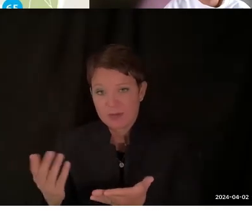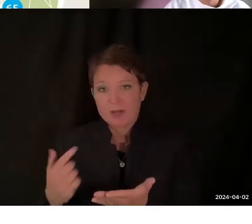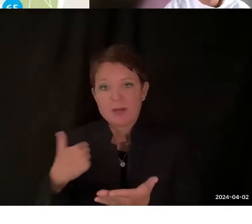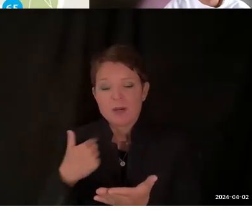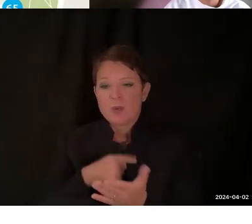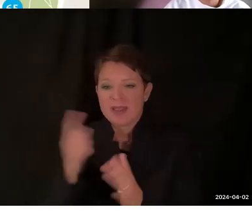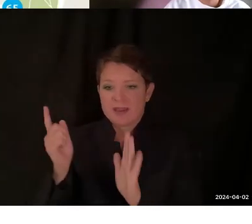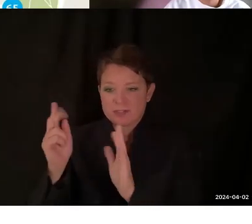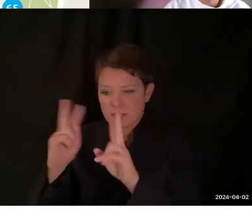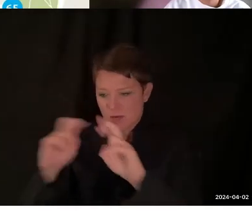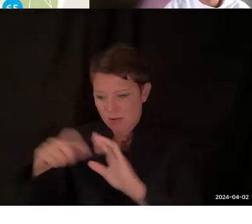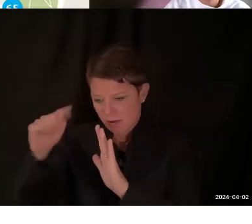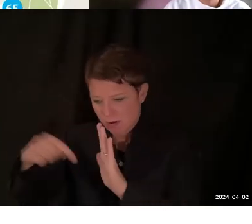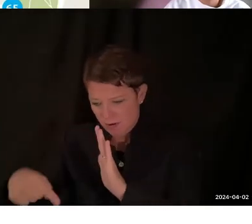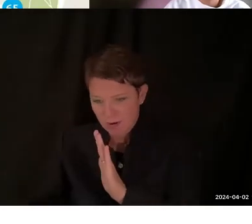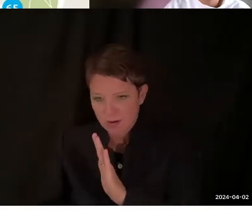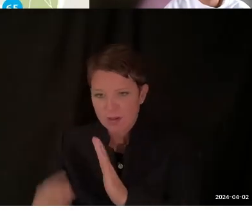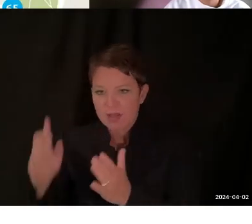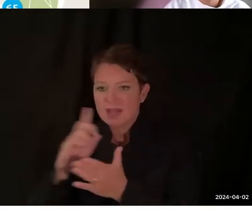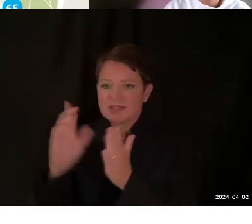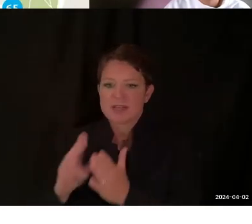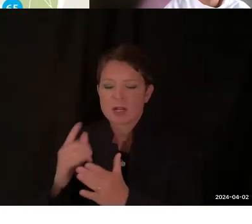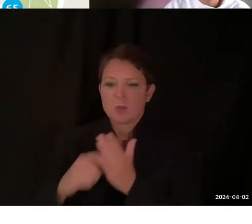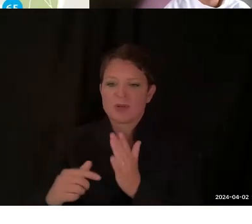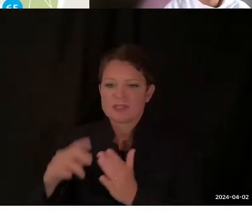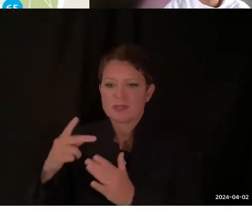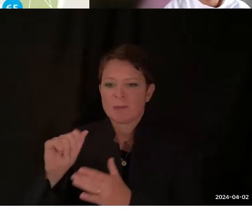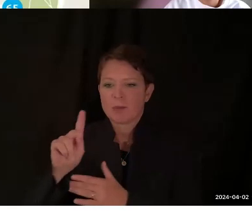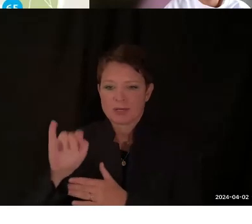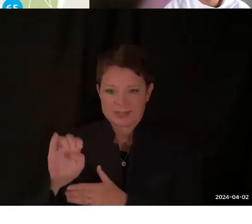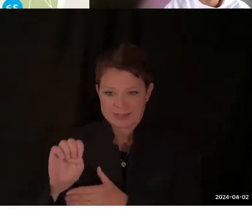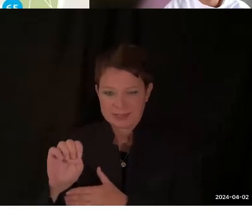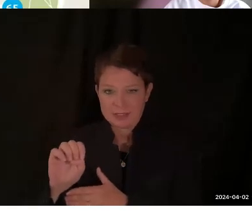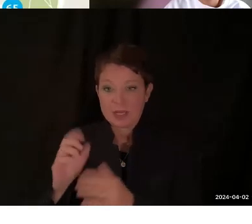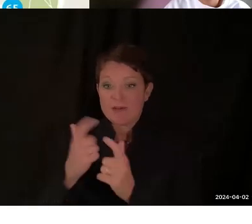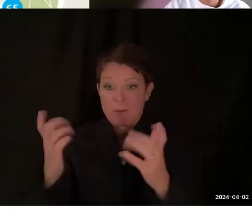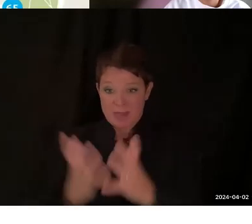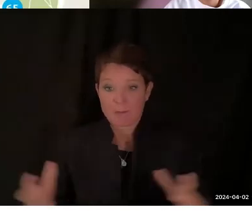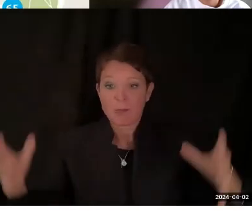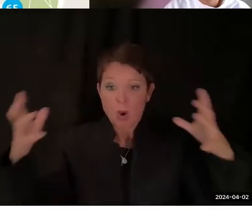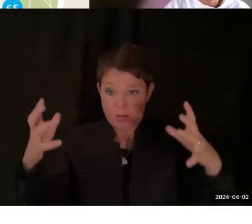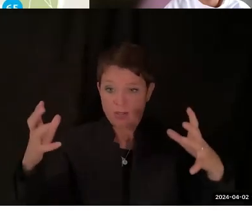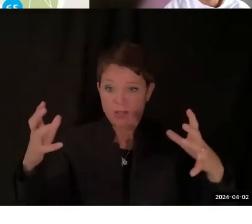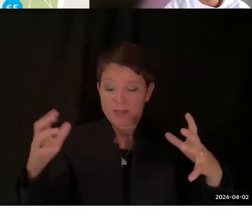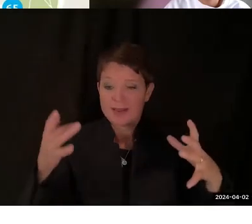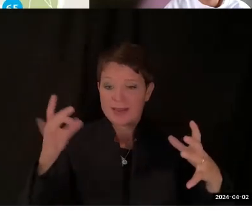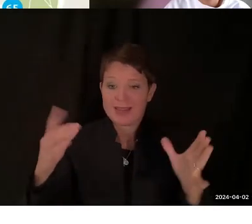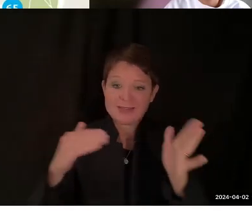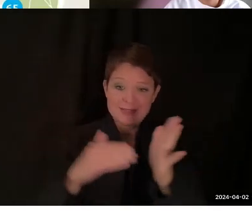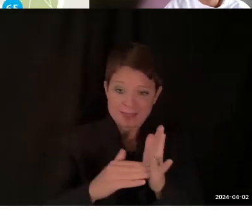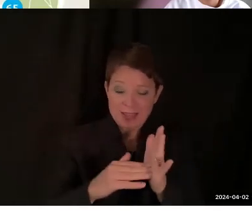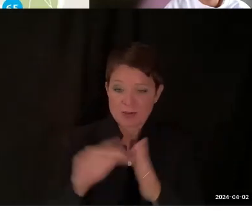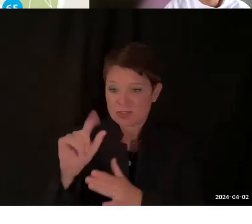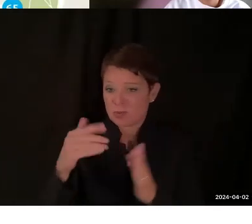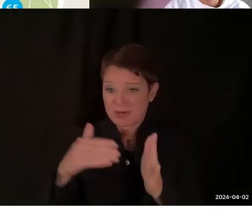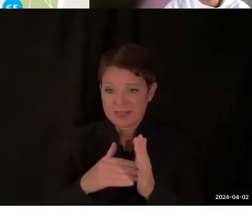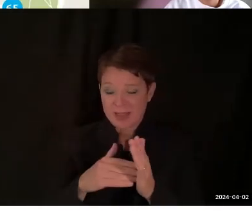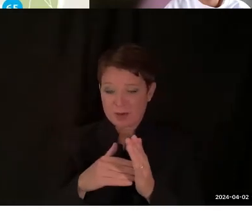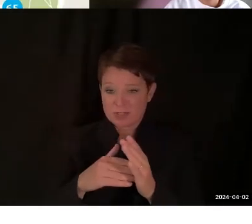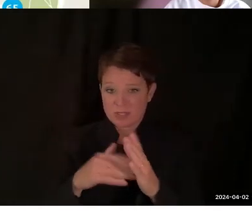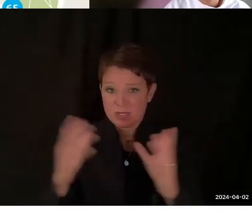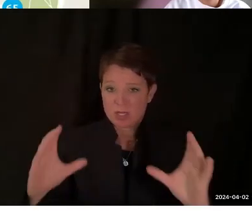drill down as designers on what's the party. Well, the party is take this big bowl with 18,000 or 20,000 people, whatever, you lift it